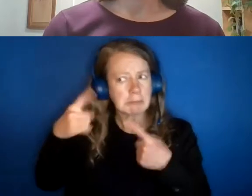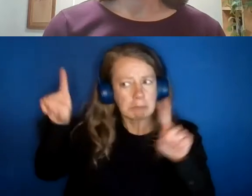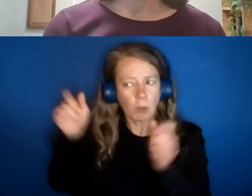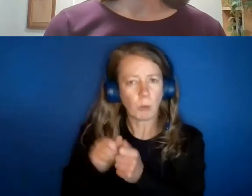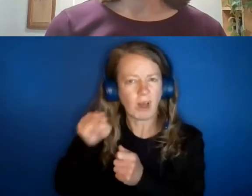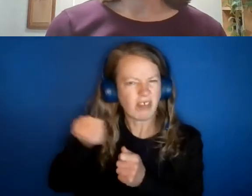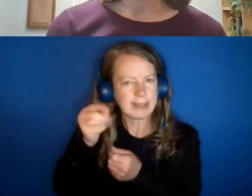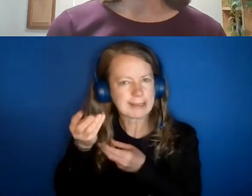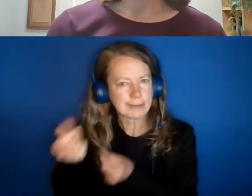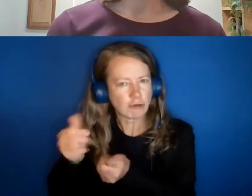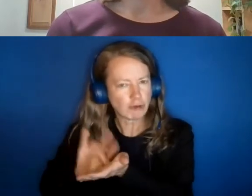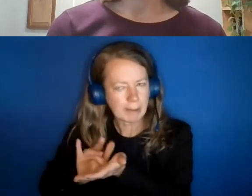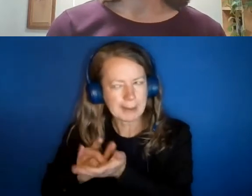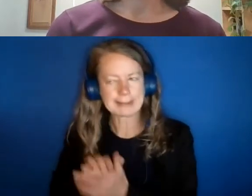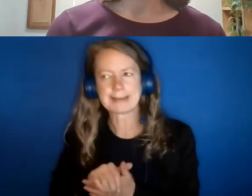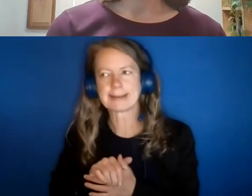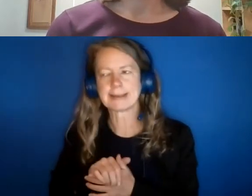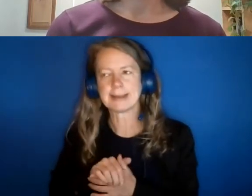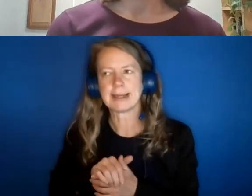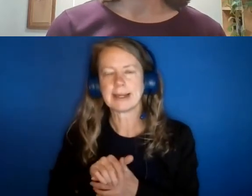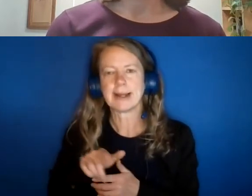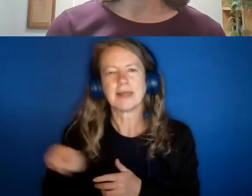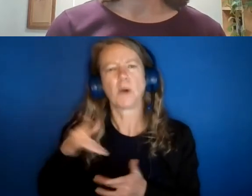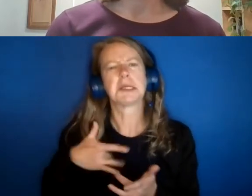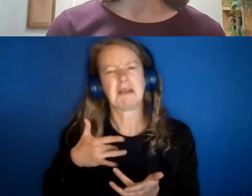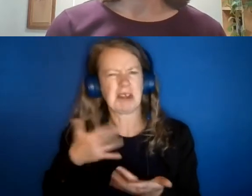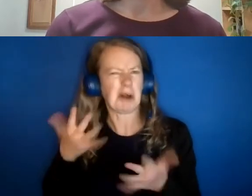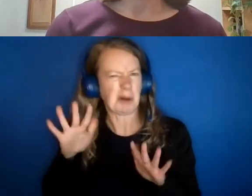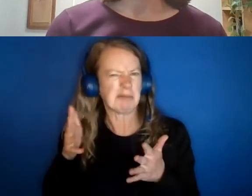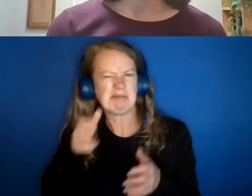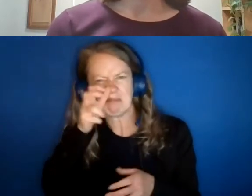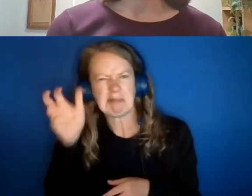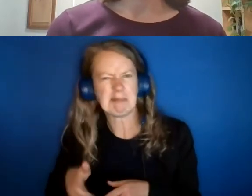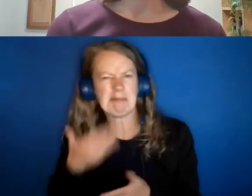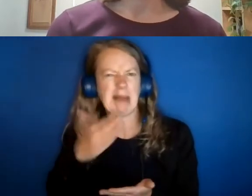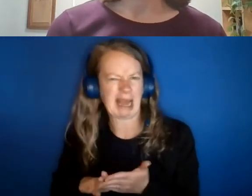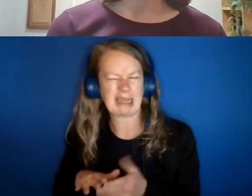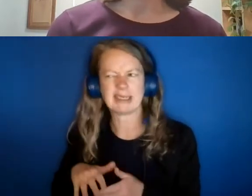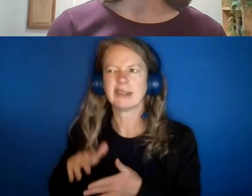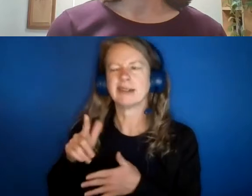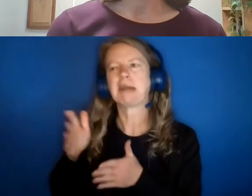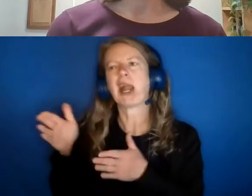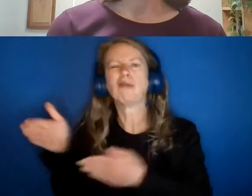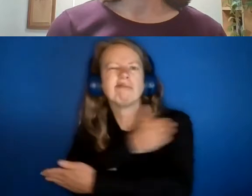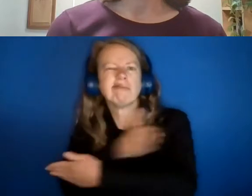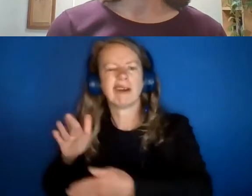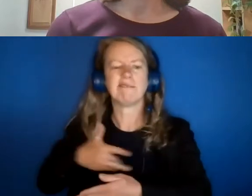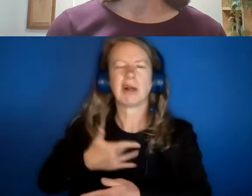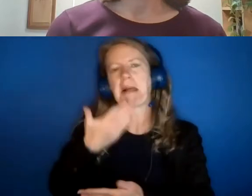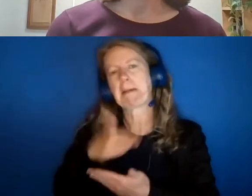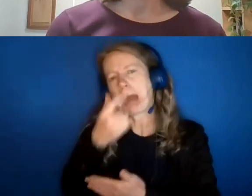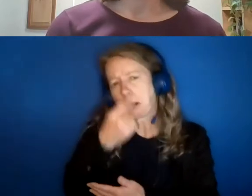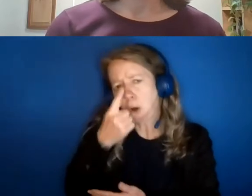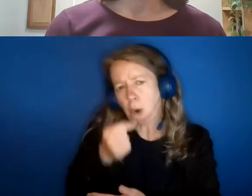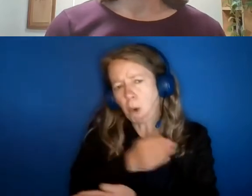that feel pretty bad. So ranging from what would feel like a bad cold to a pretty bad case of